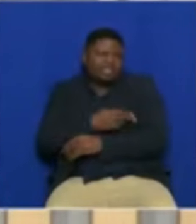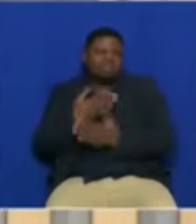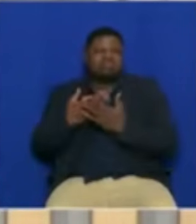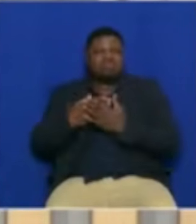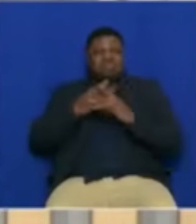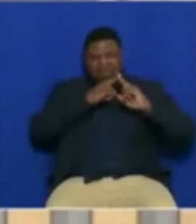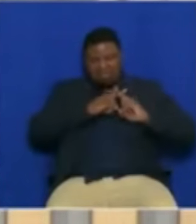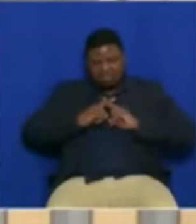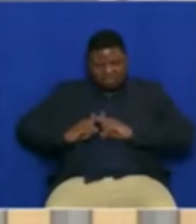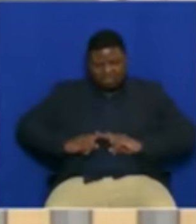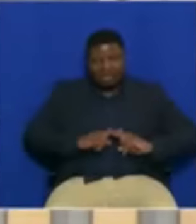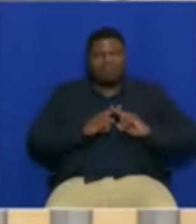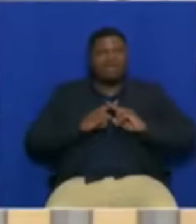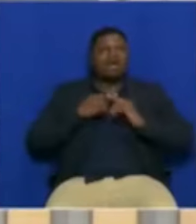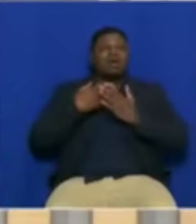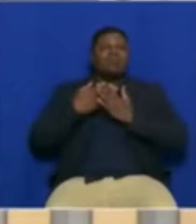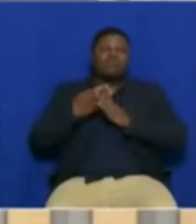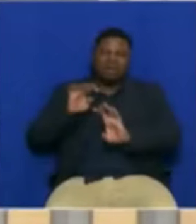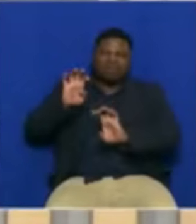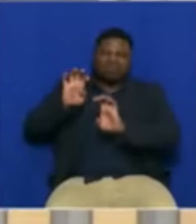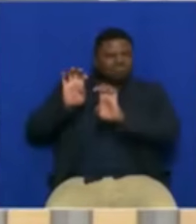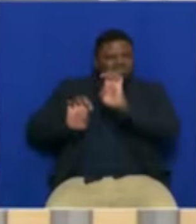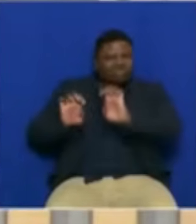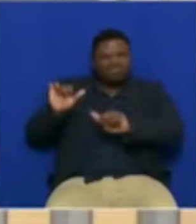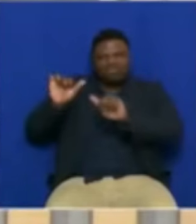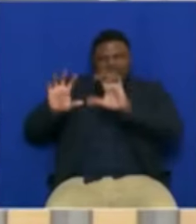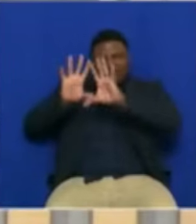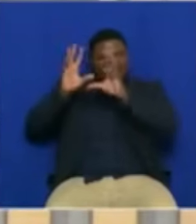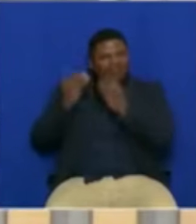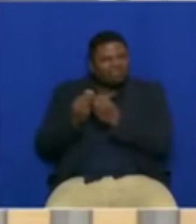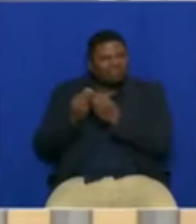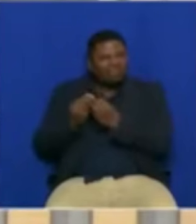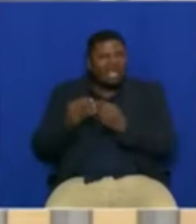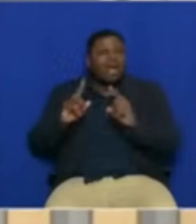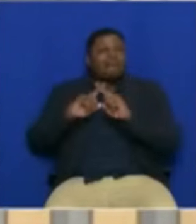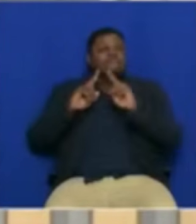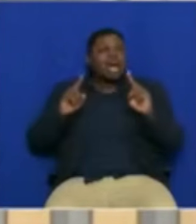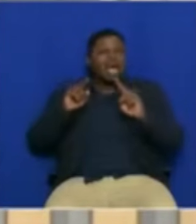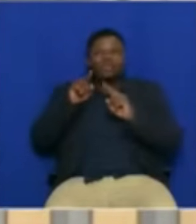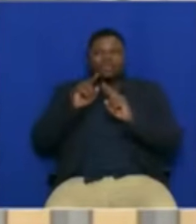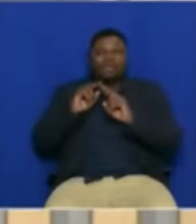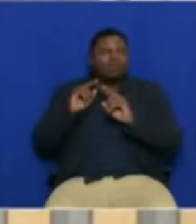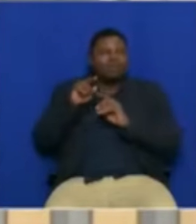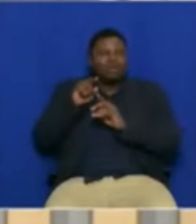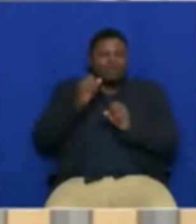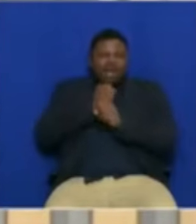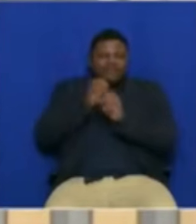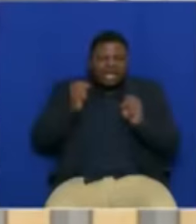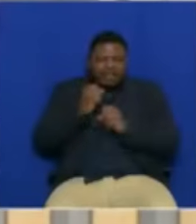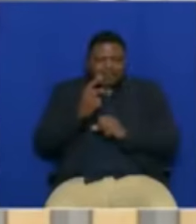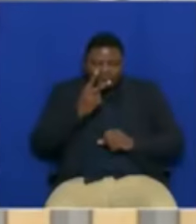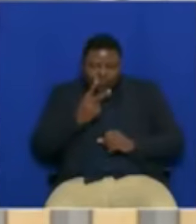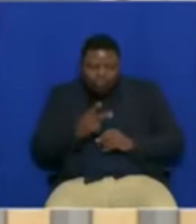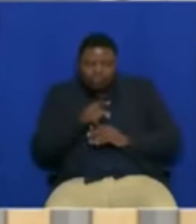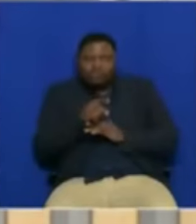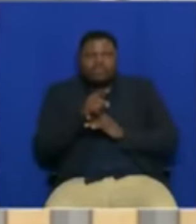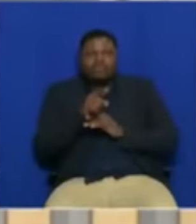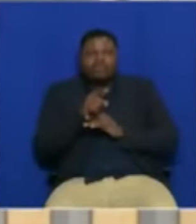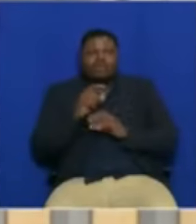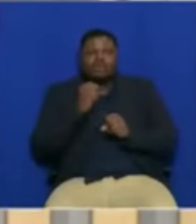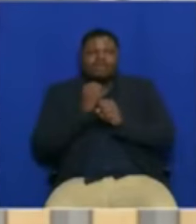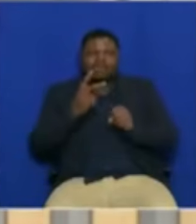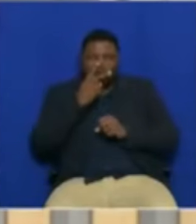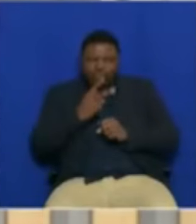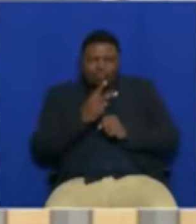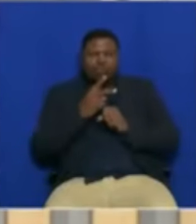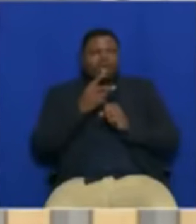hospital examination report, nobody looked at it to confirm whether he was in fact drugged. So when we took that